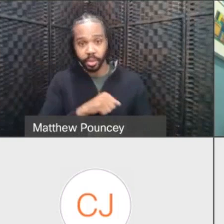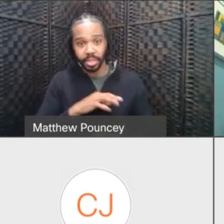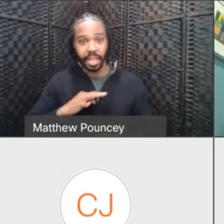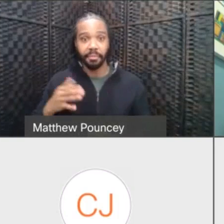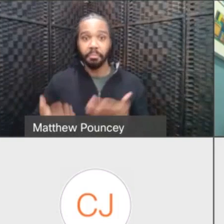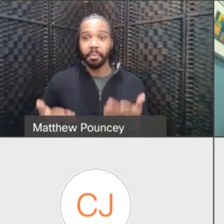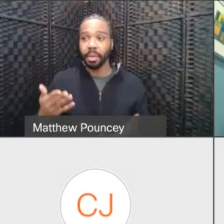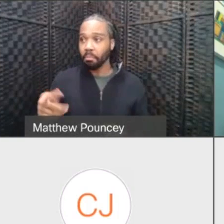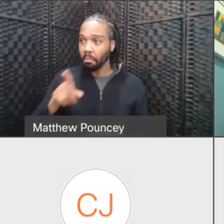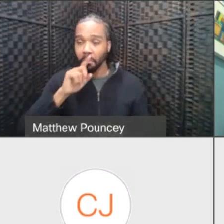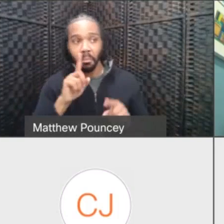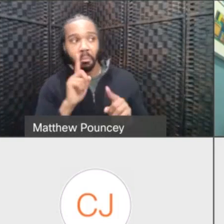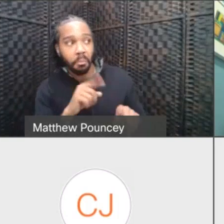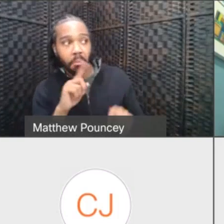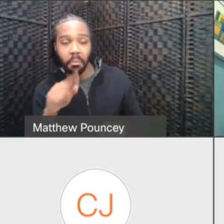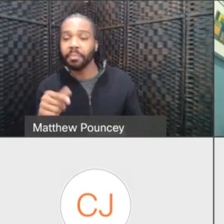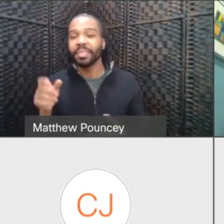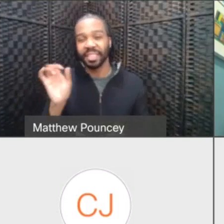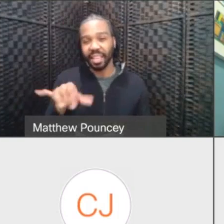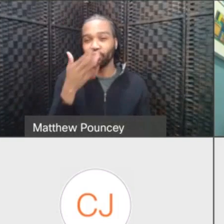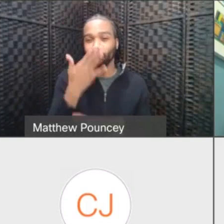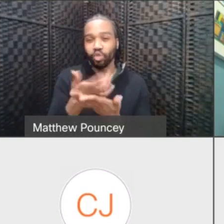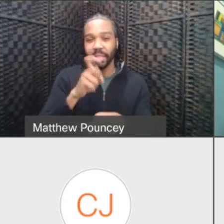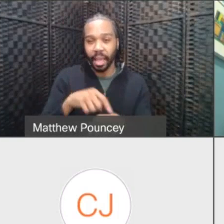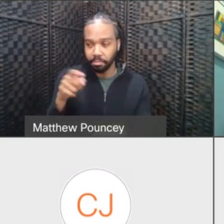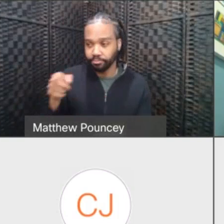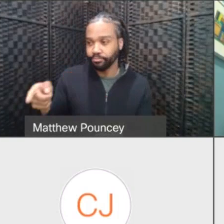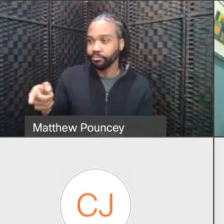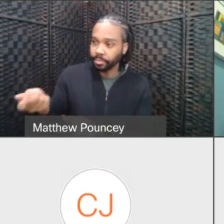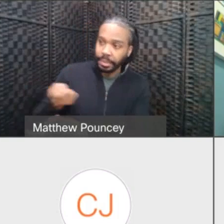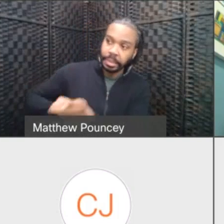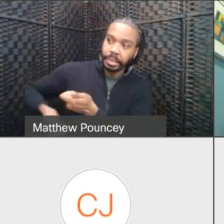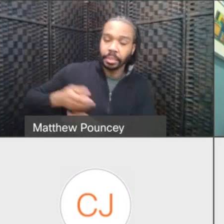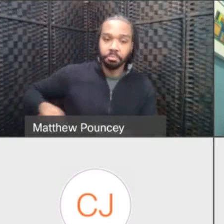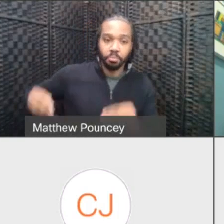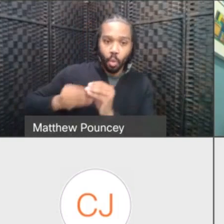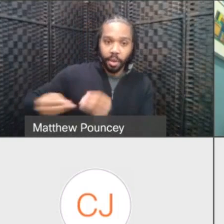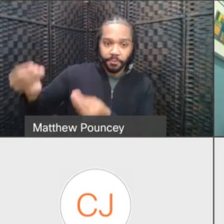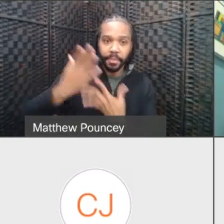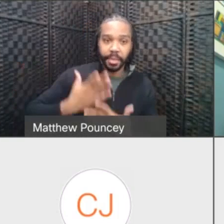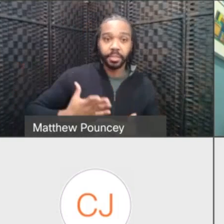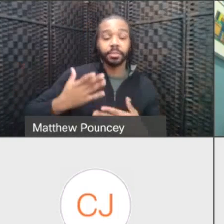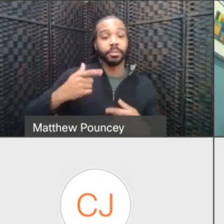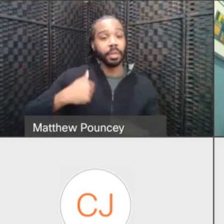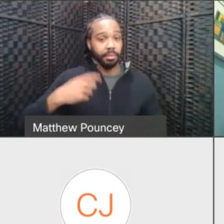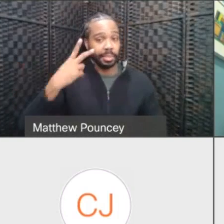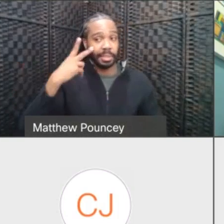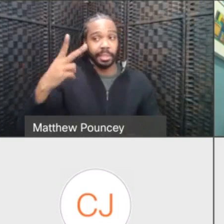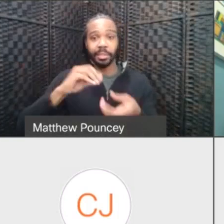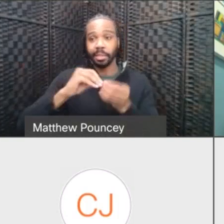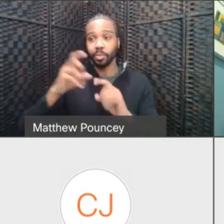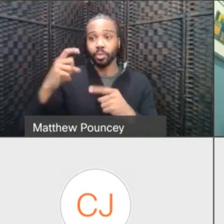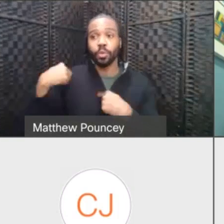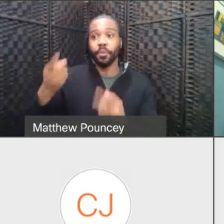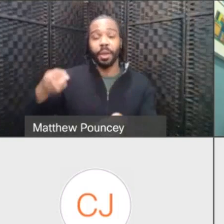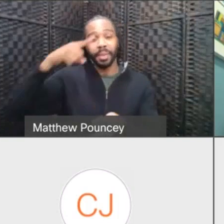the time to start pressing. Um, the reality is the numbers we've heard so far, because of